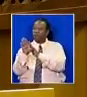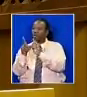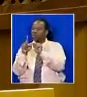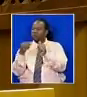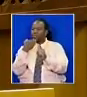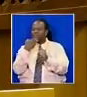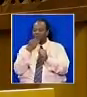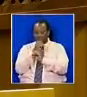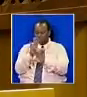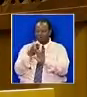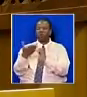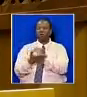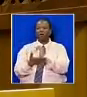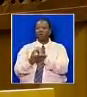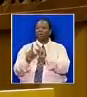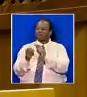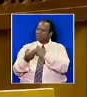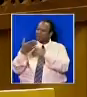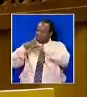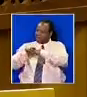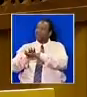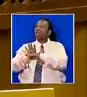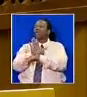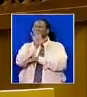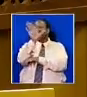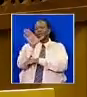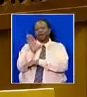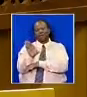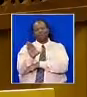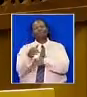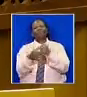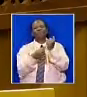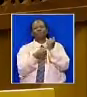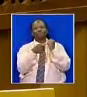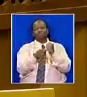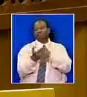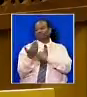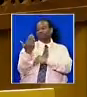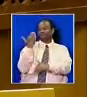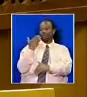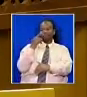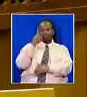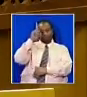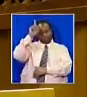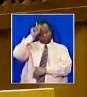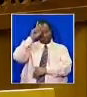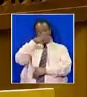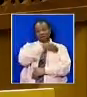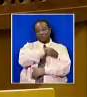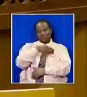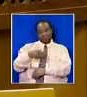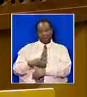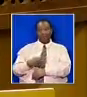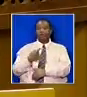the continent. Deputy Speaker, former President Nelson Mandela, in his address to the